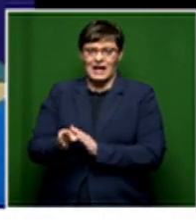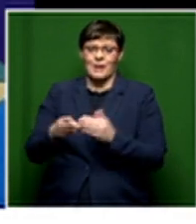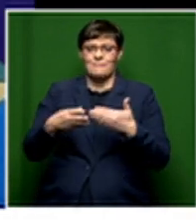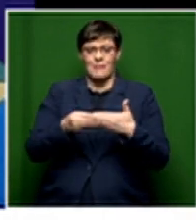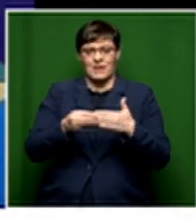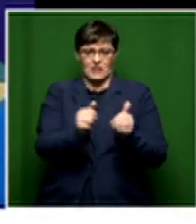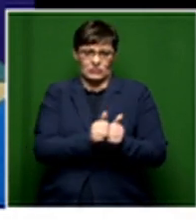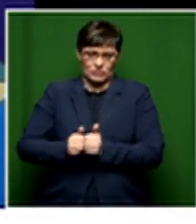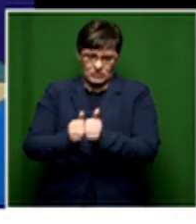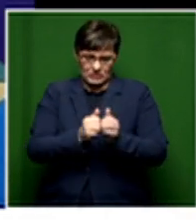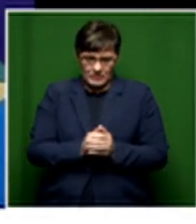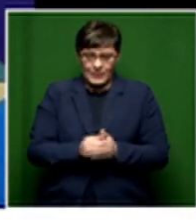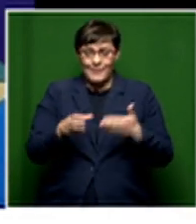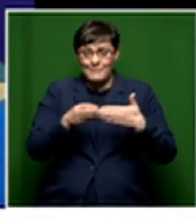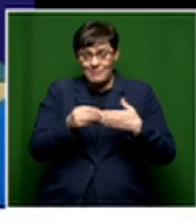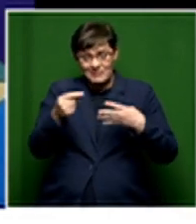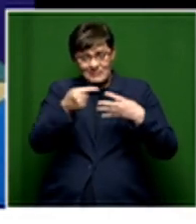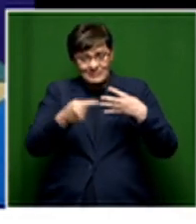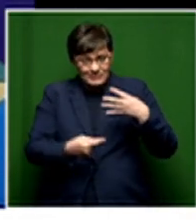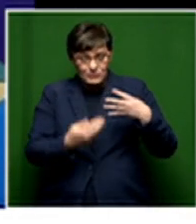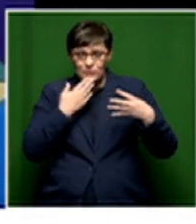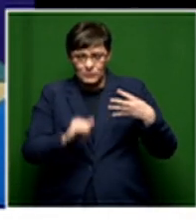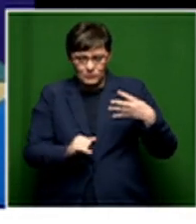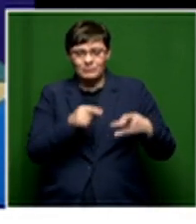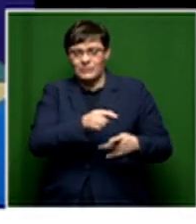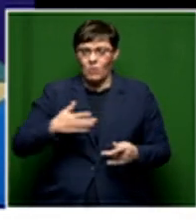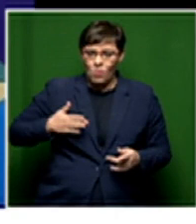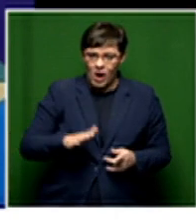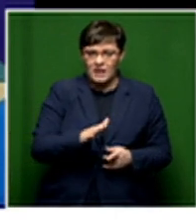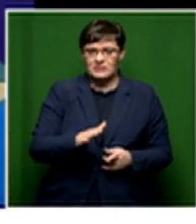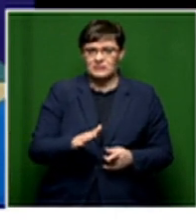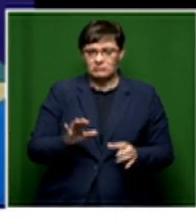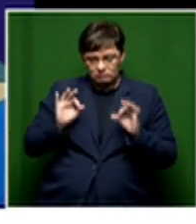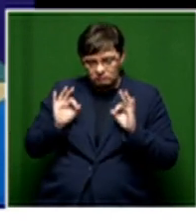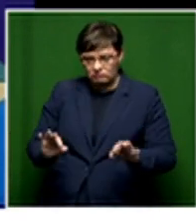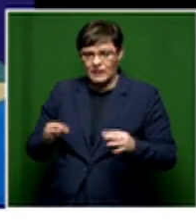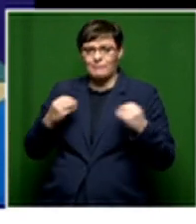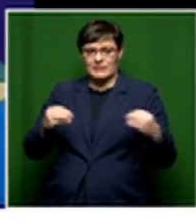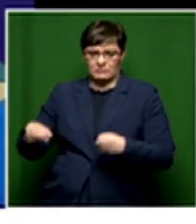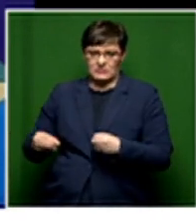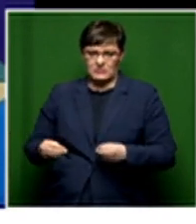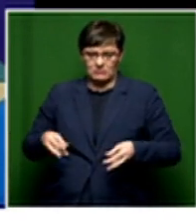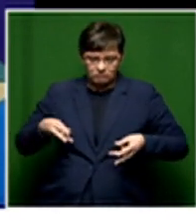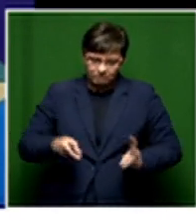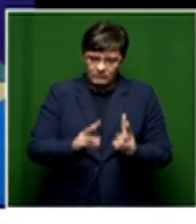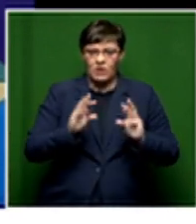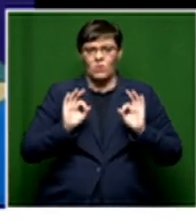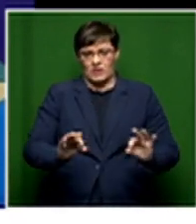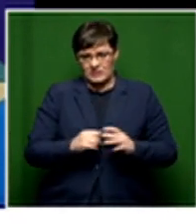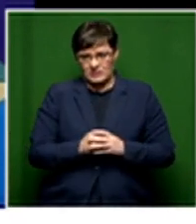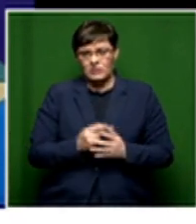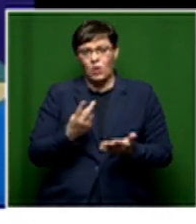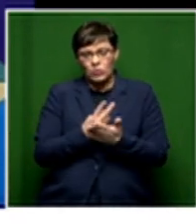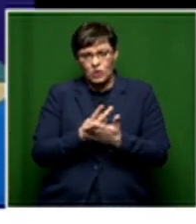association, and our members are those who are wanting to do the right business in the right way, but really also to master